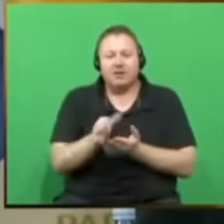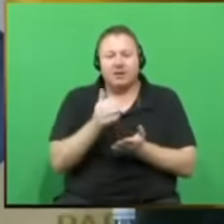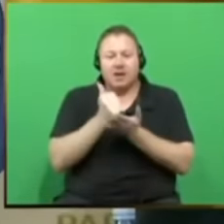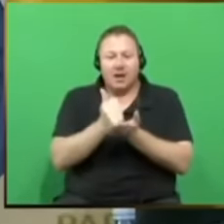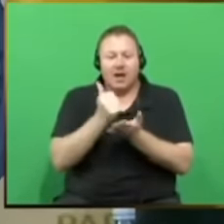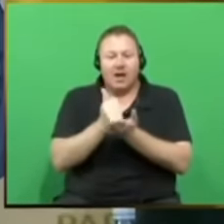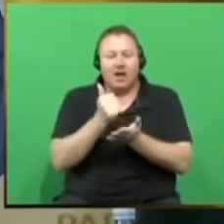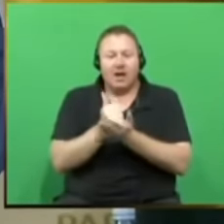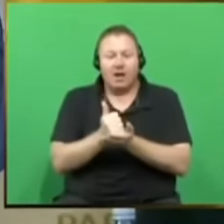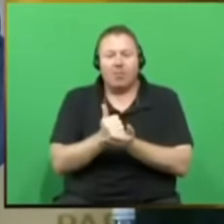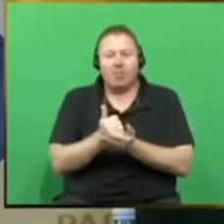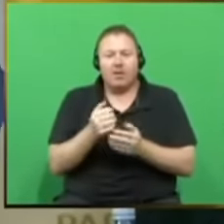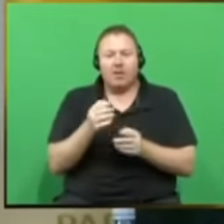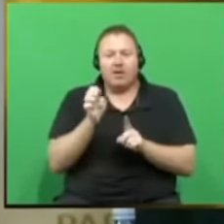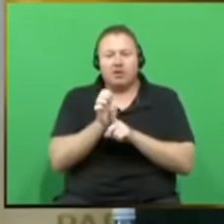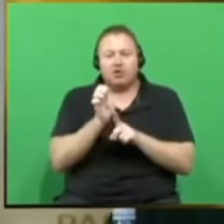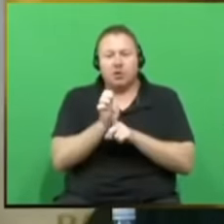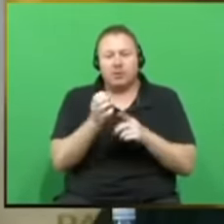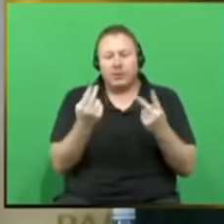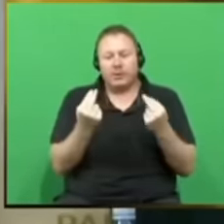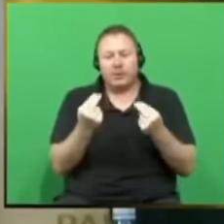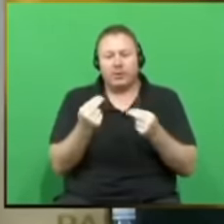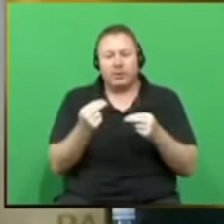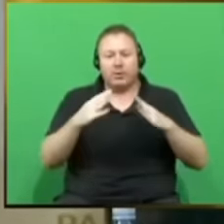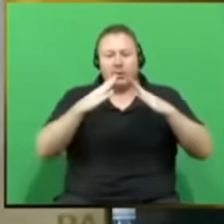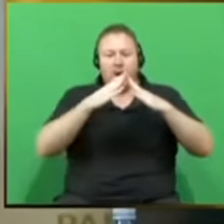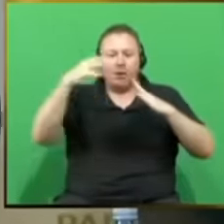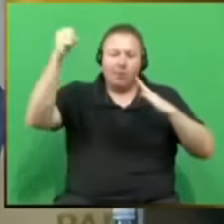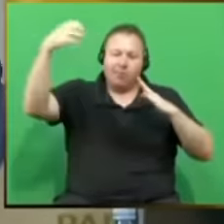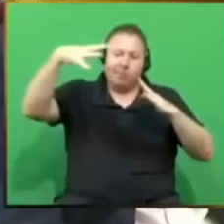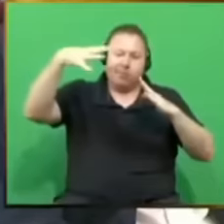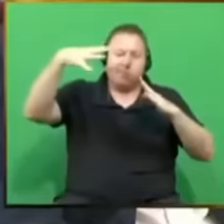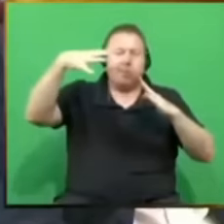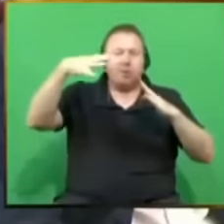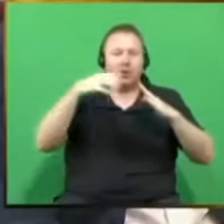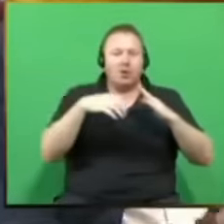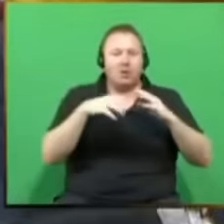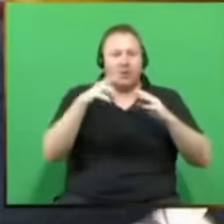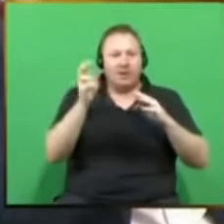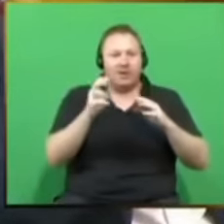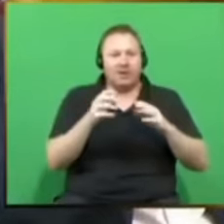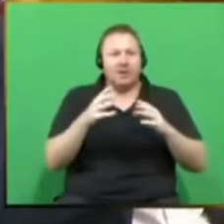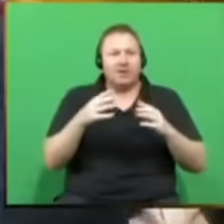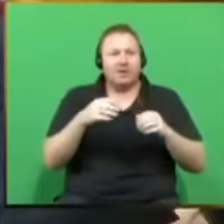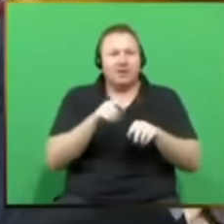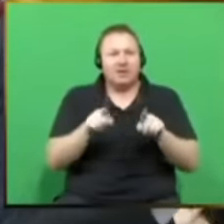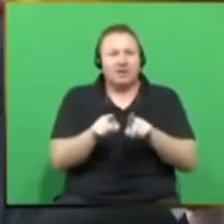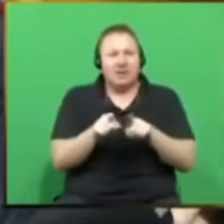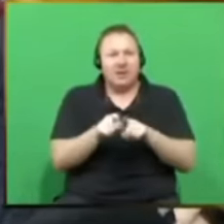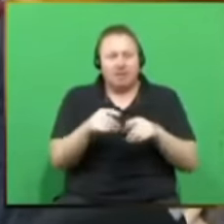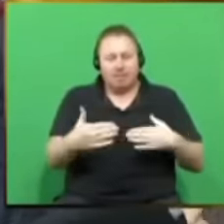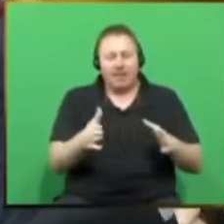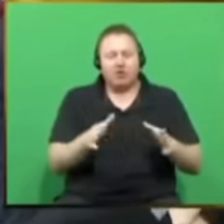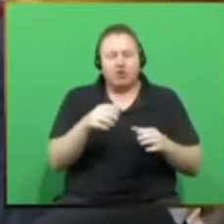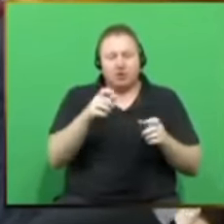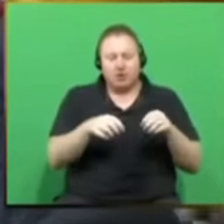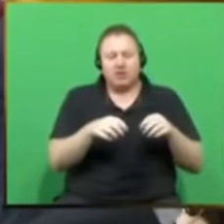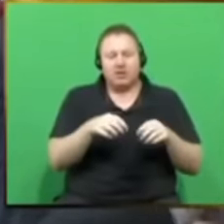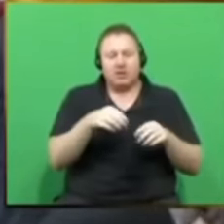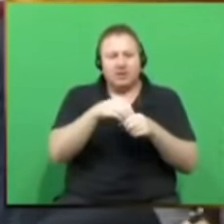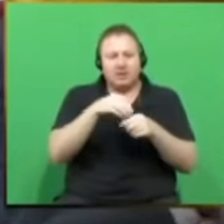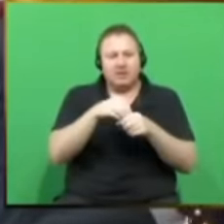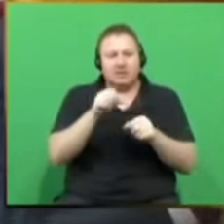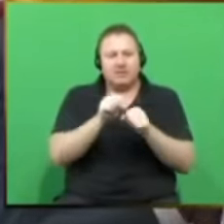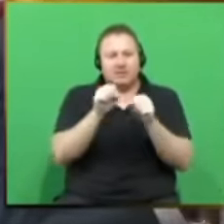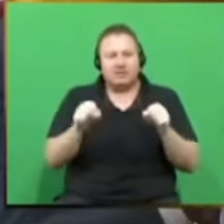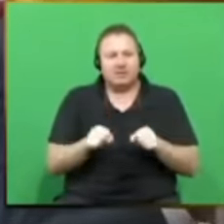emerging entrepreneurs to put solar panels on their roofs and batteries in their systems. It's